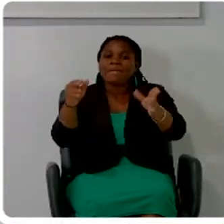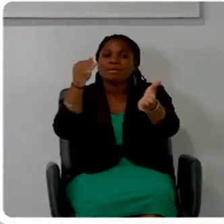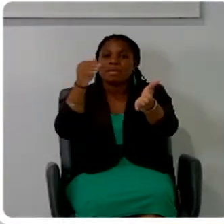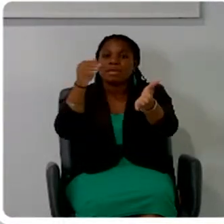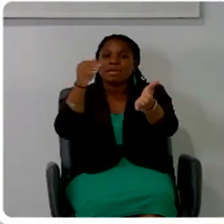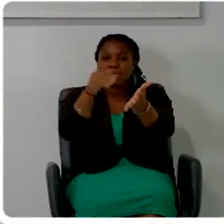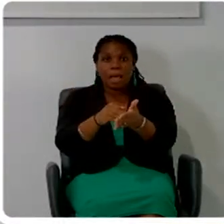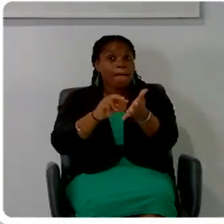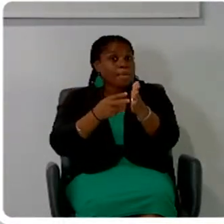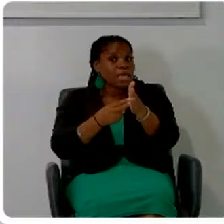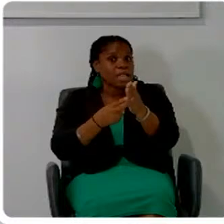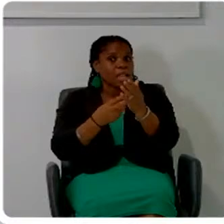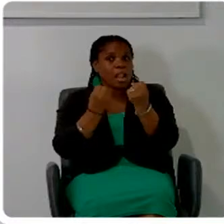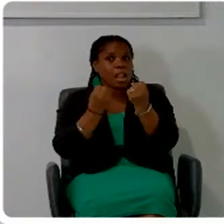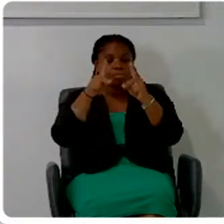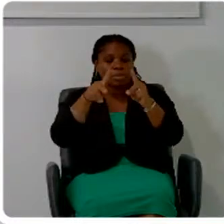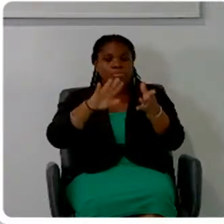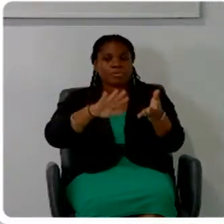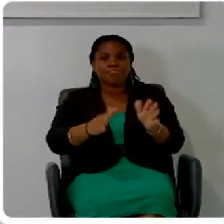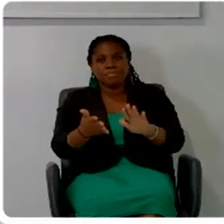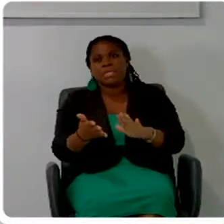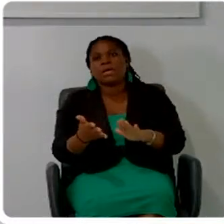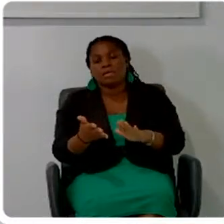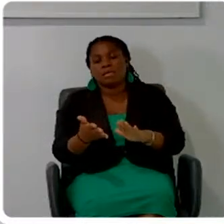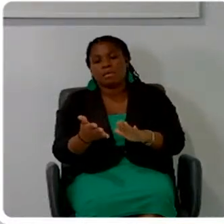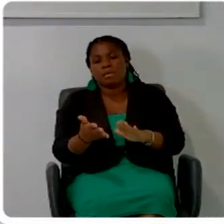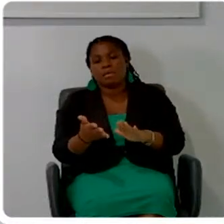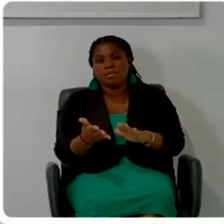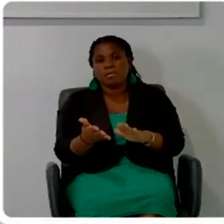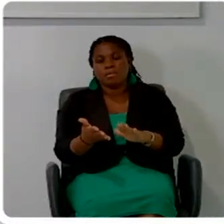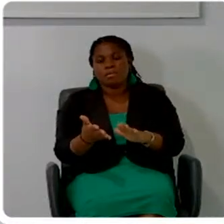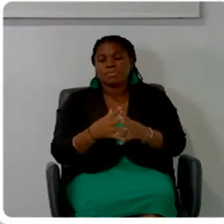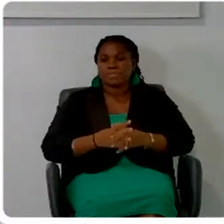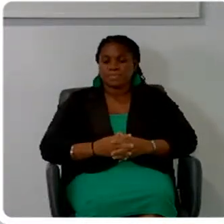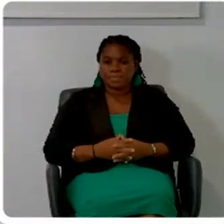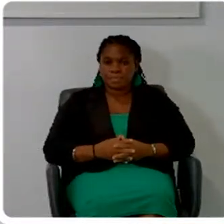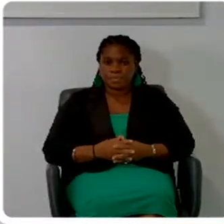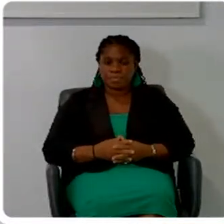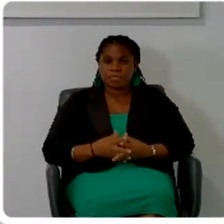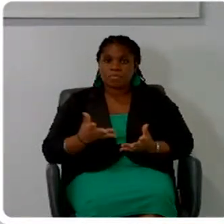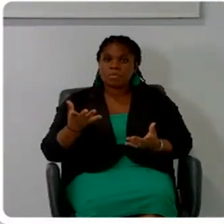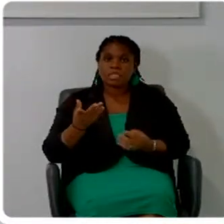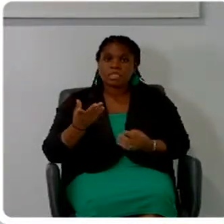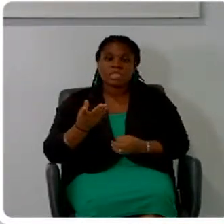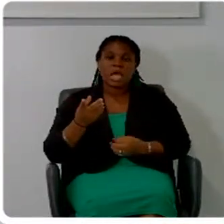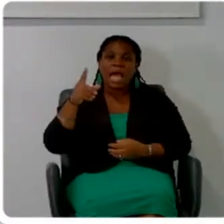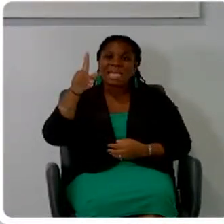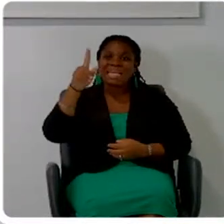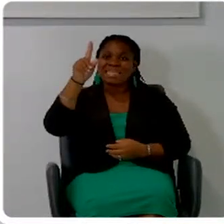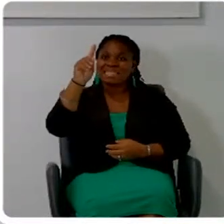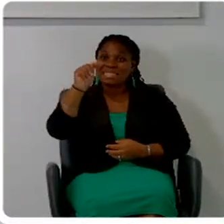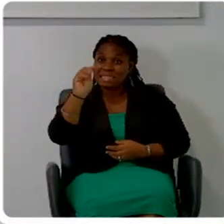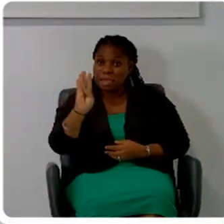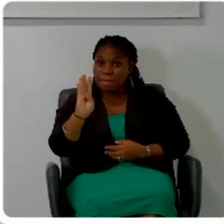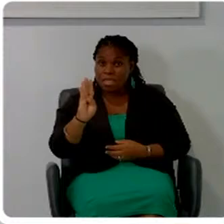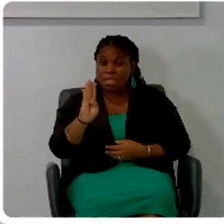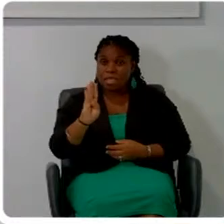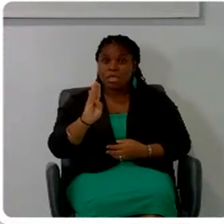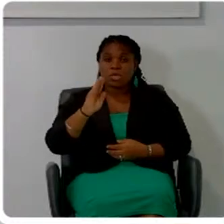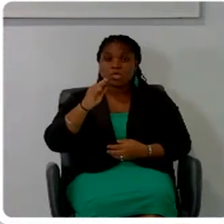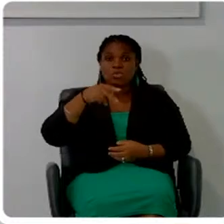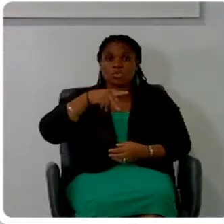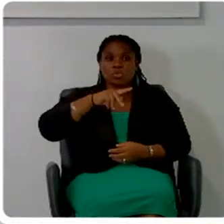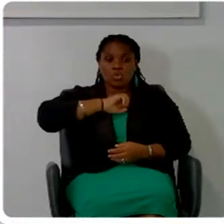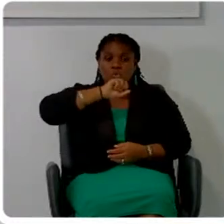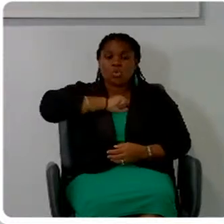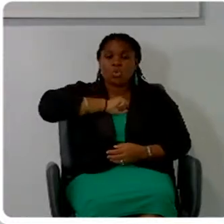meaning long-term illness. And I'm speaking to things like tuberculosis, pneumonia, even down to